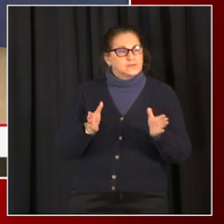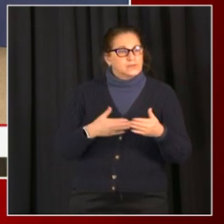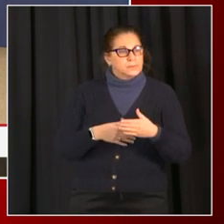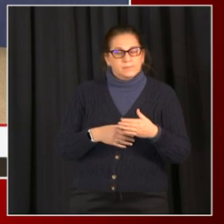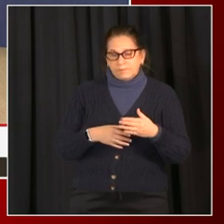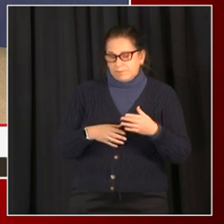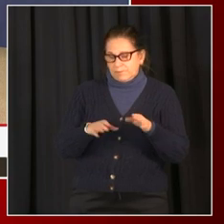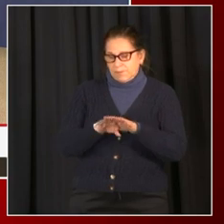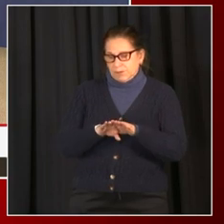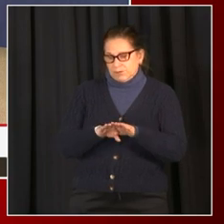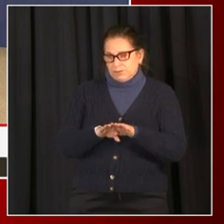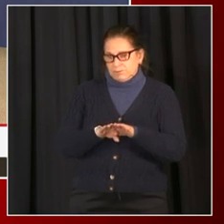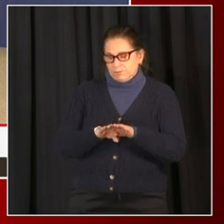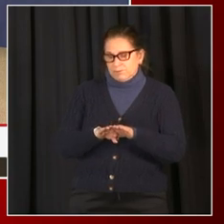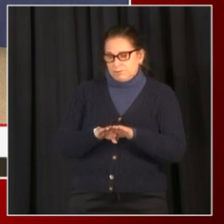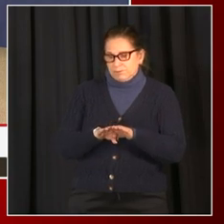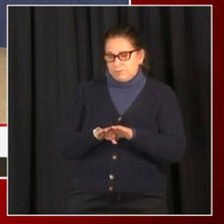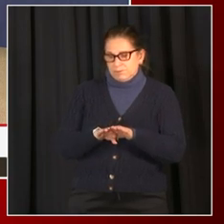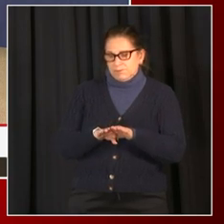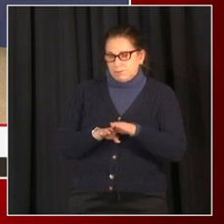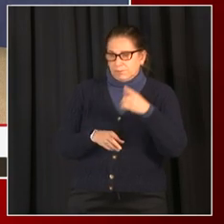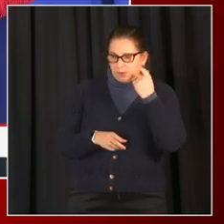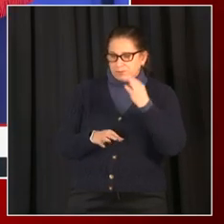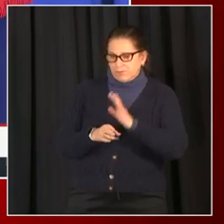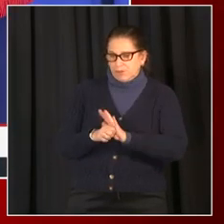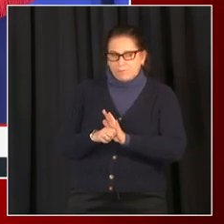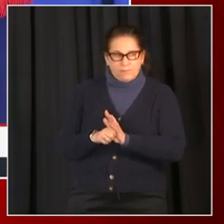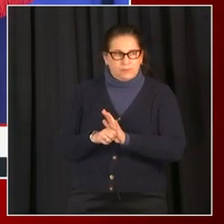schools? No, I think